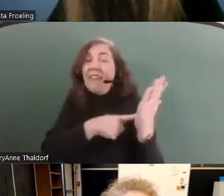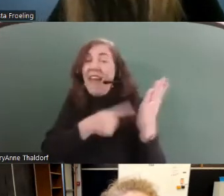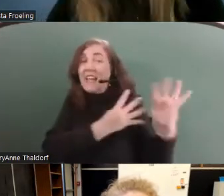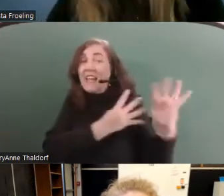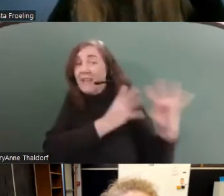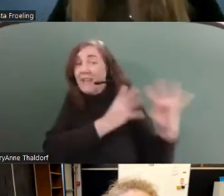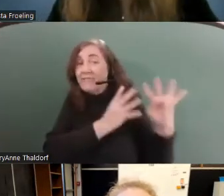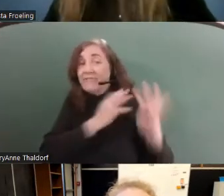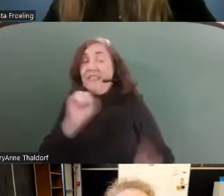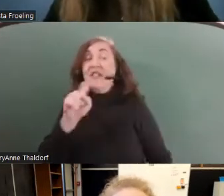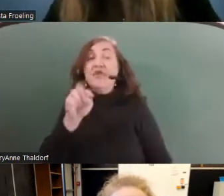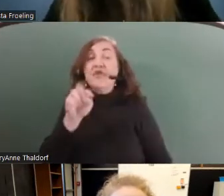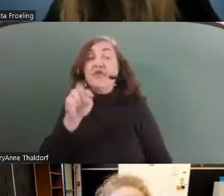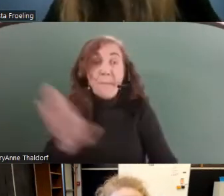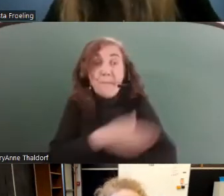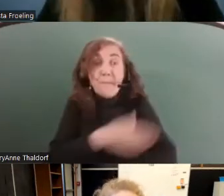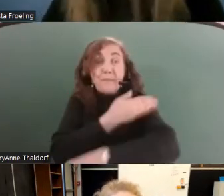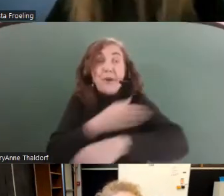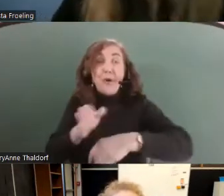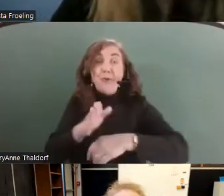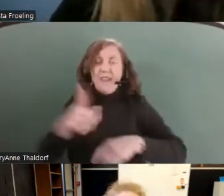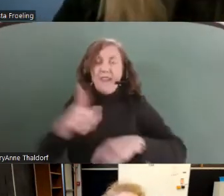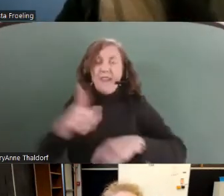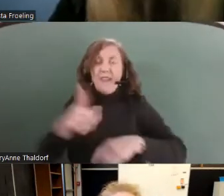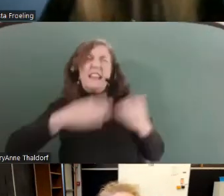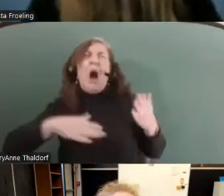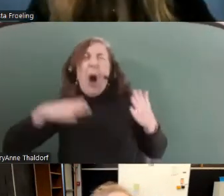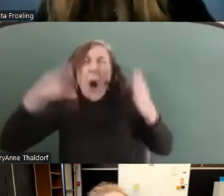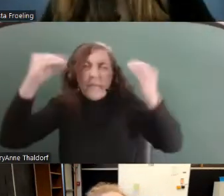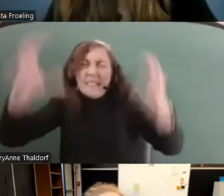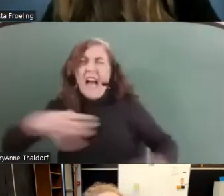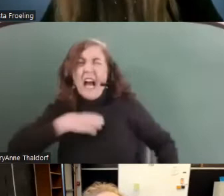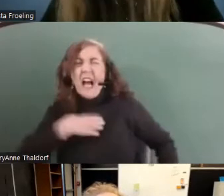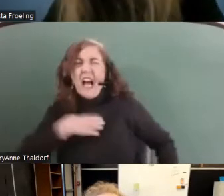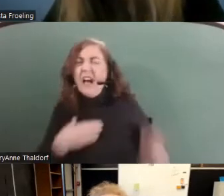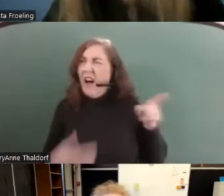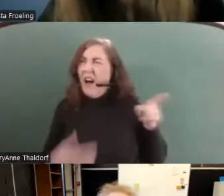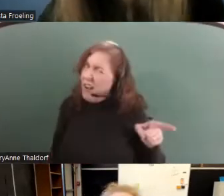complaints because the kids will be doing that during class time.